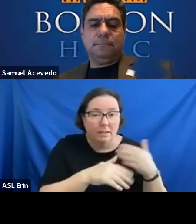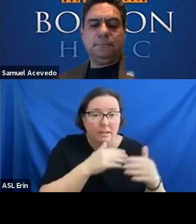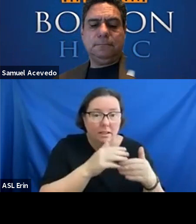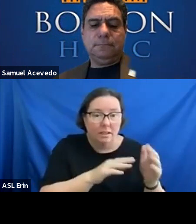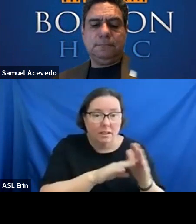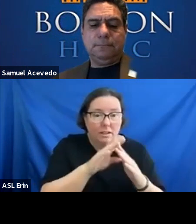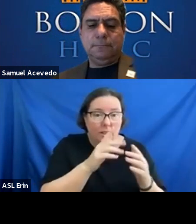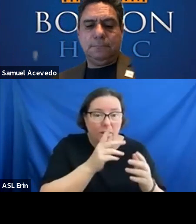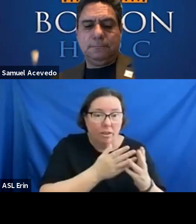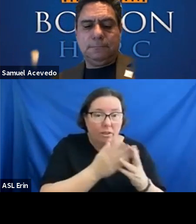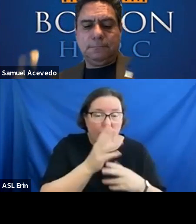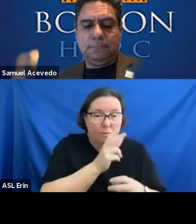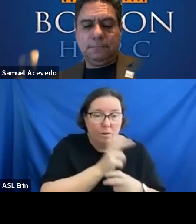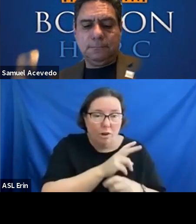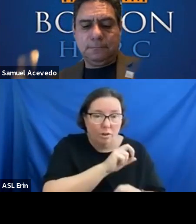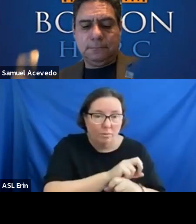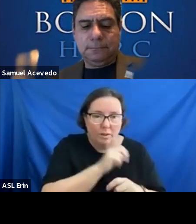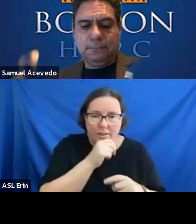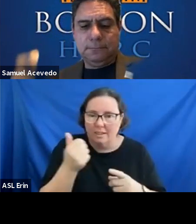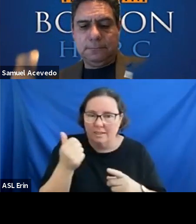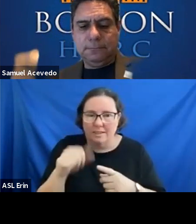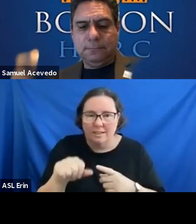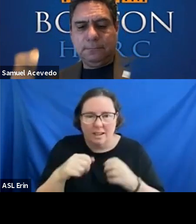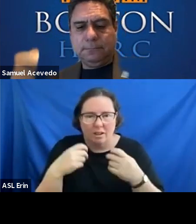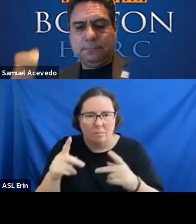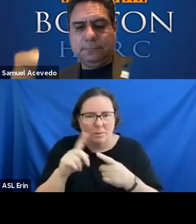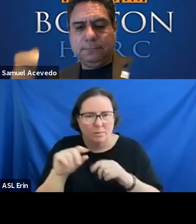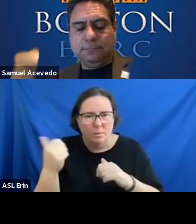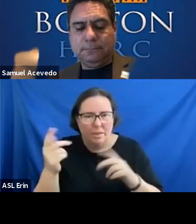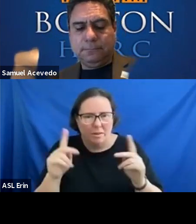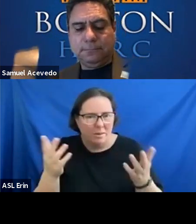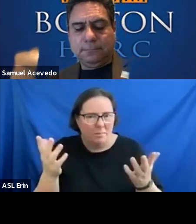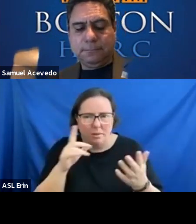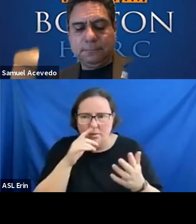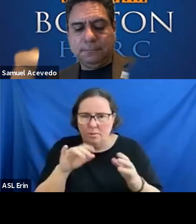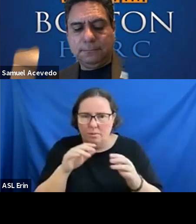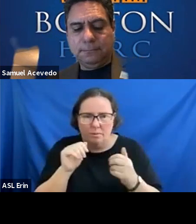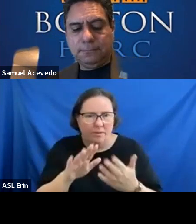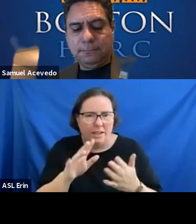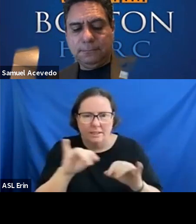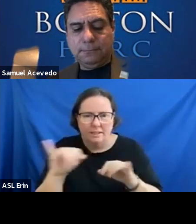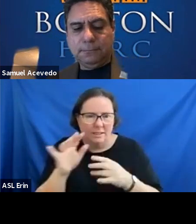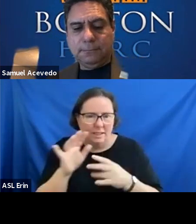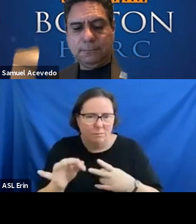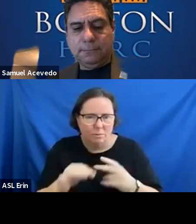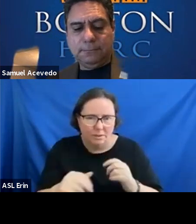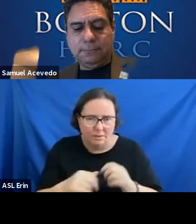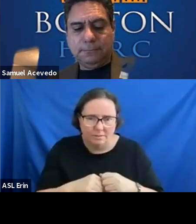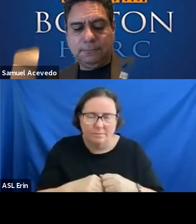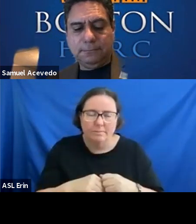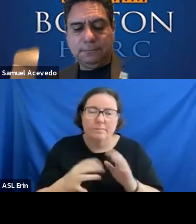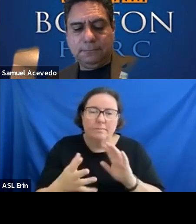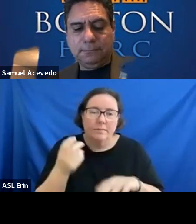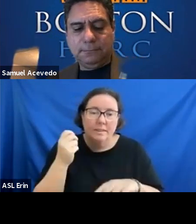and hard work doesn't deny that opportunity to others who face the same choice. So by